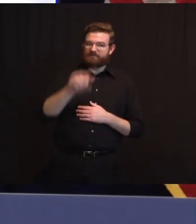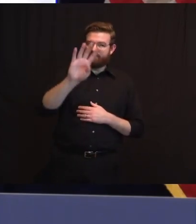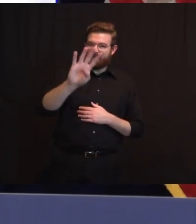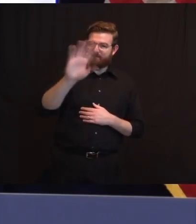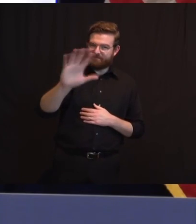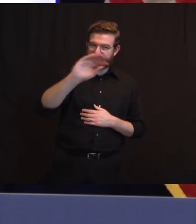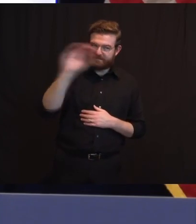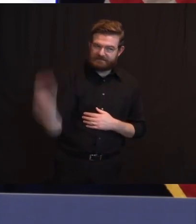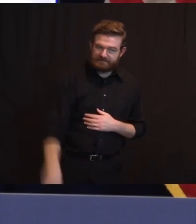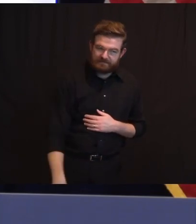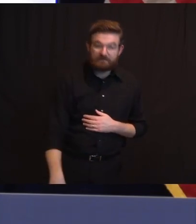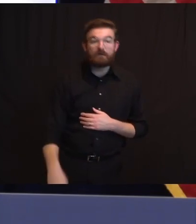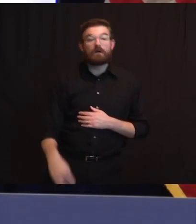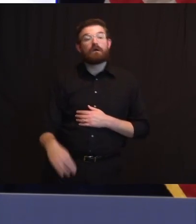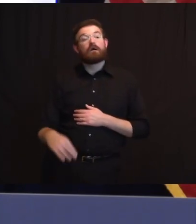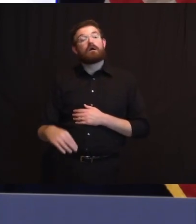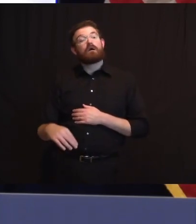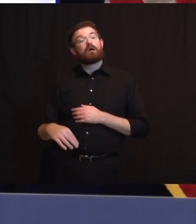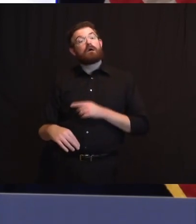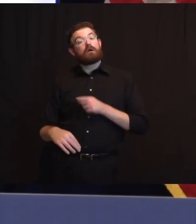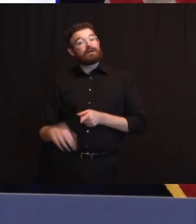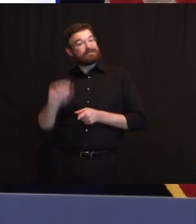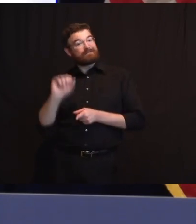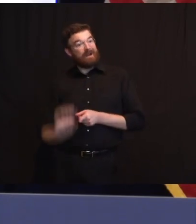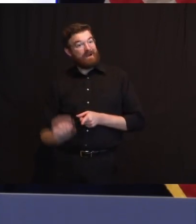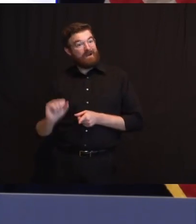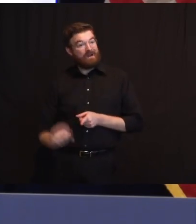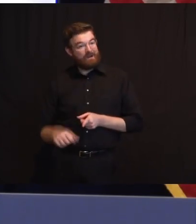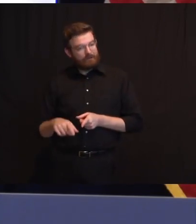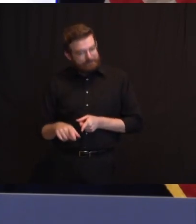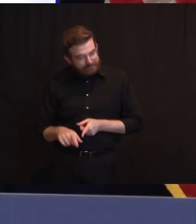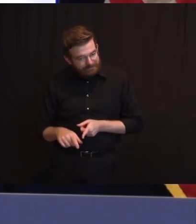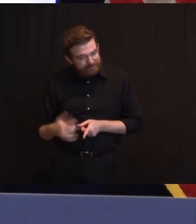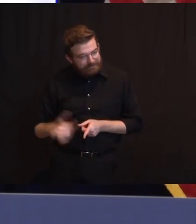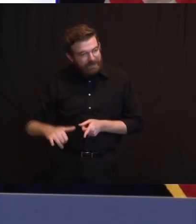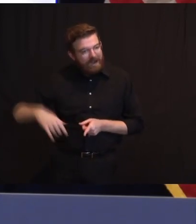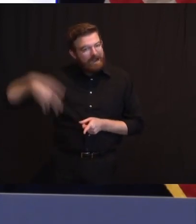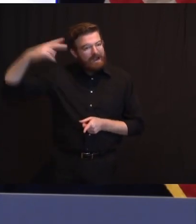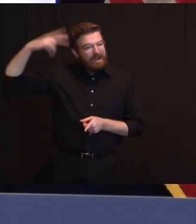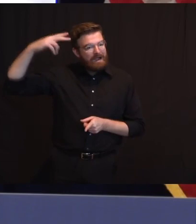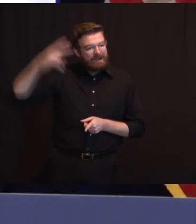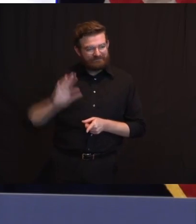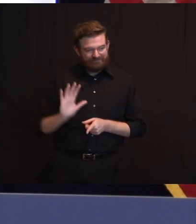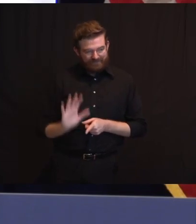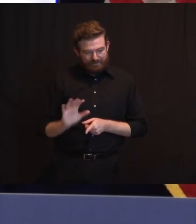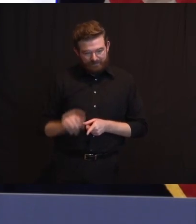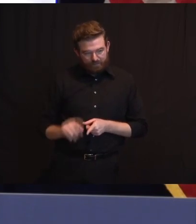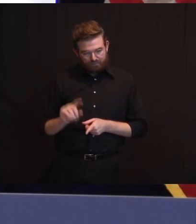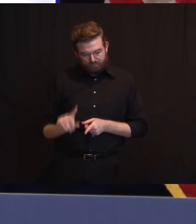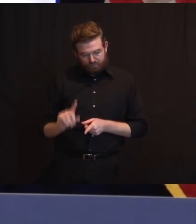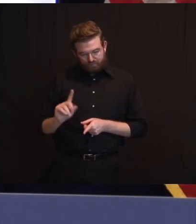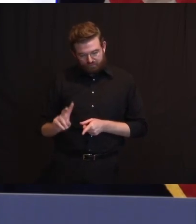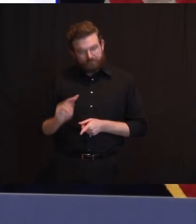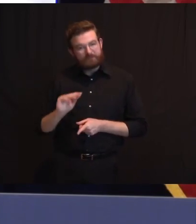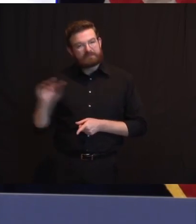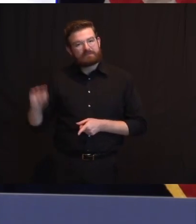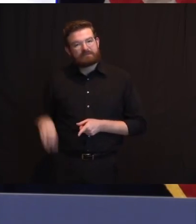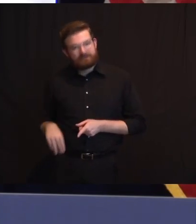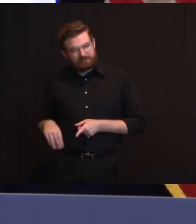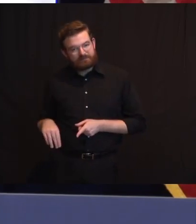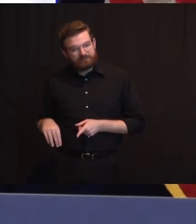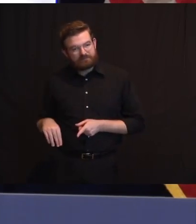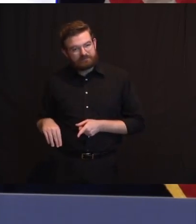1.45%, and as we have reported, the south continues to be higher at 5.12%. That concludes my